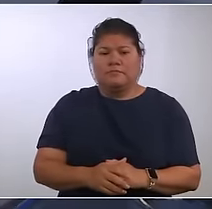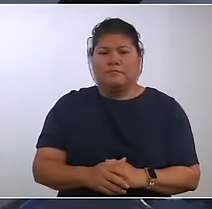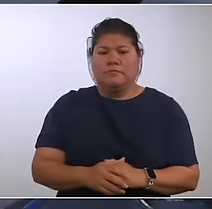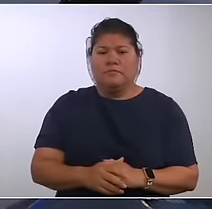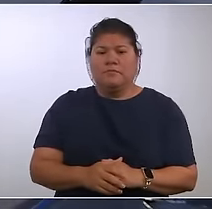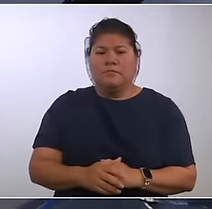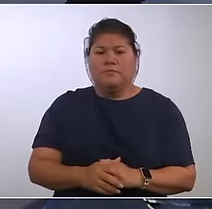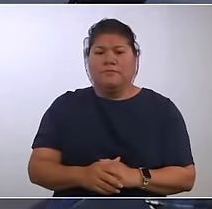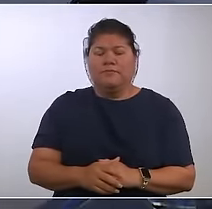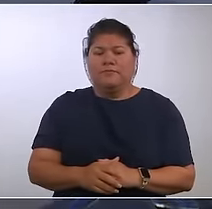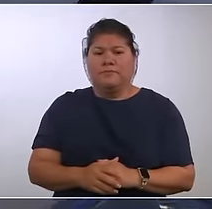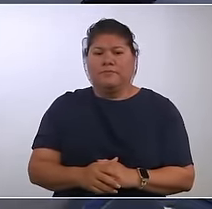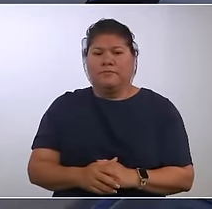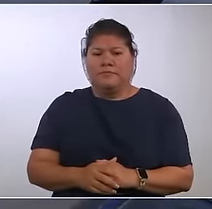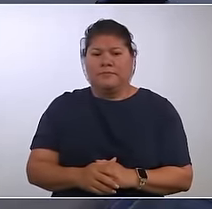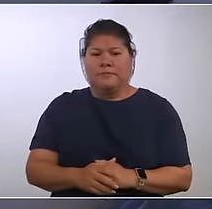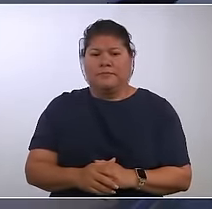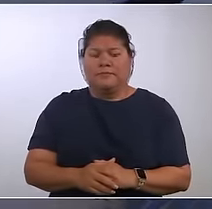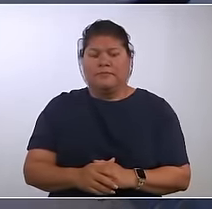Estamos.